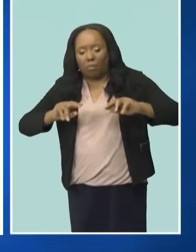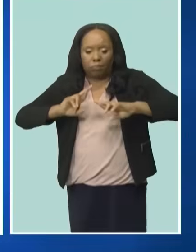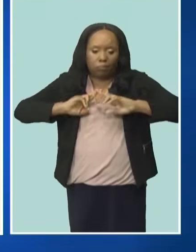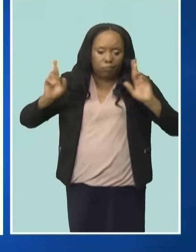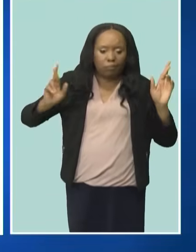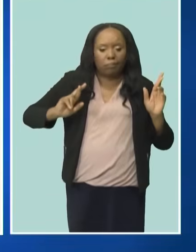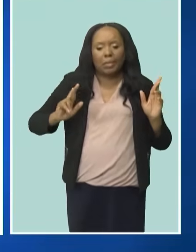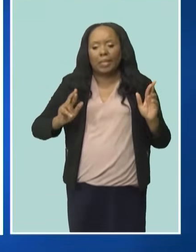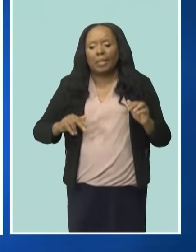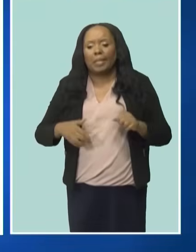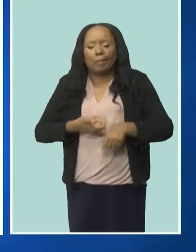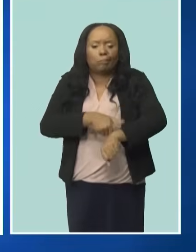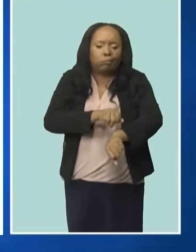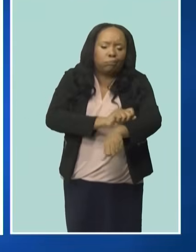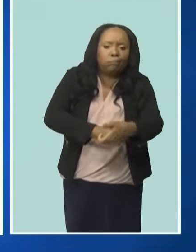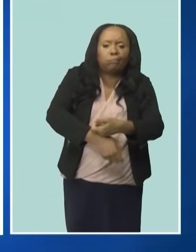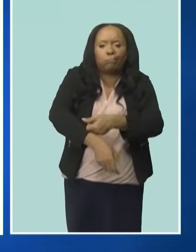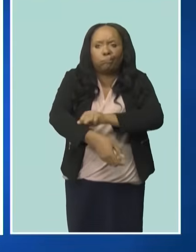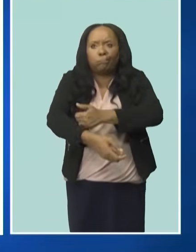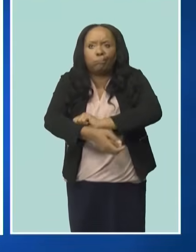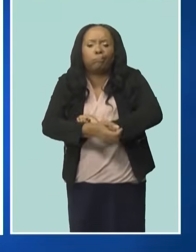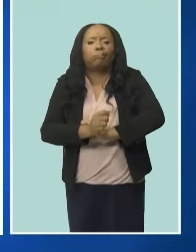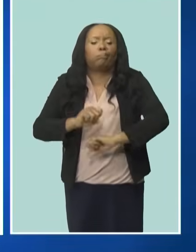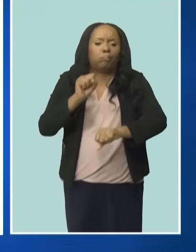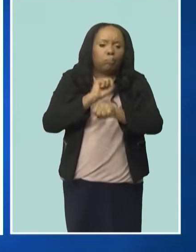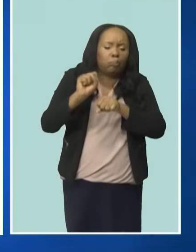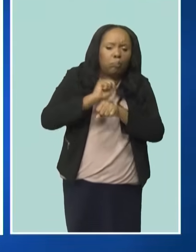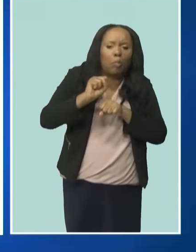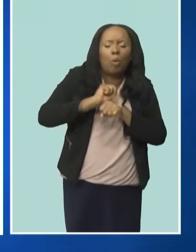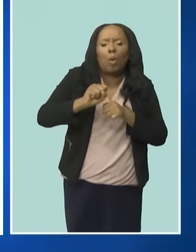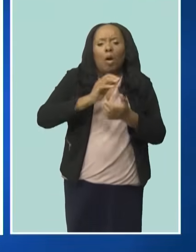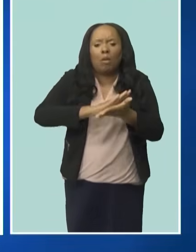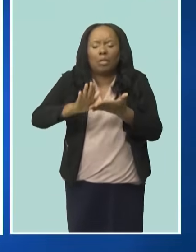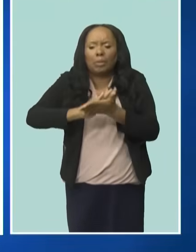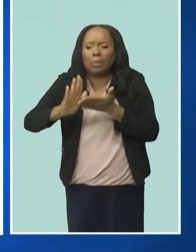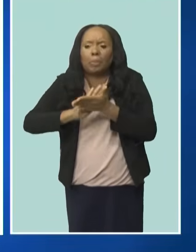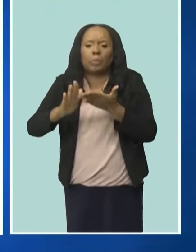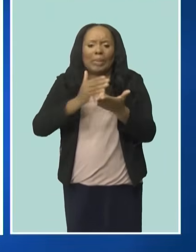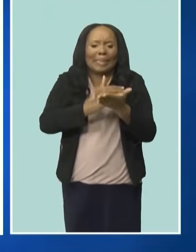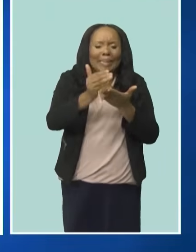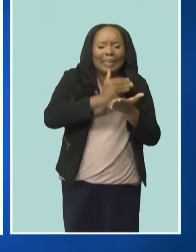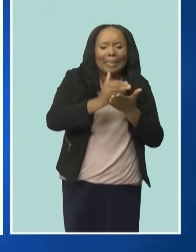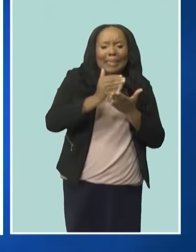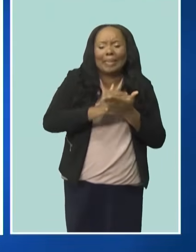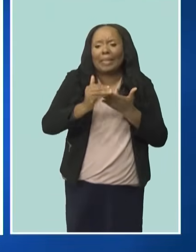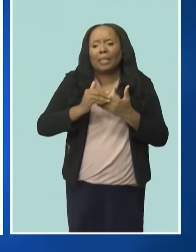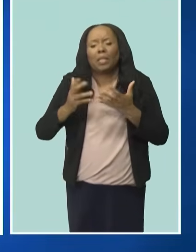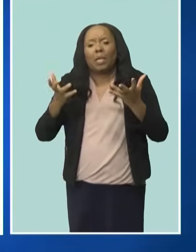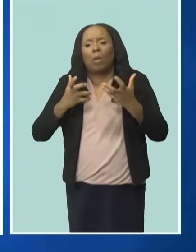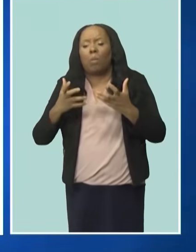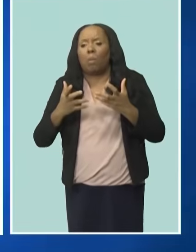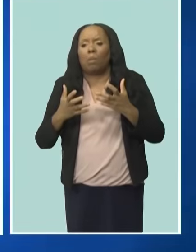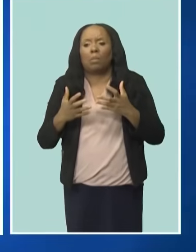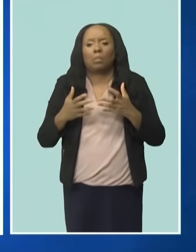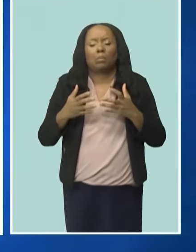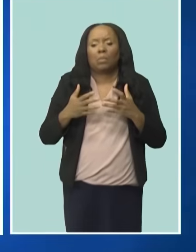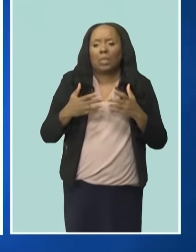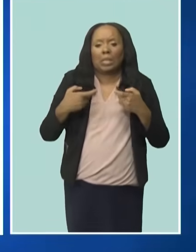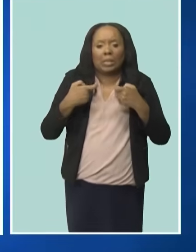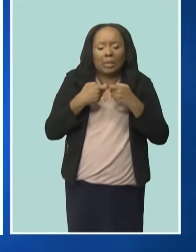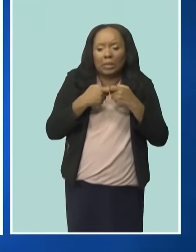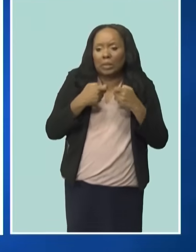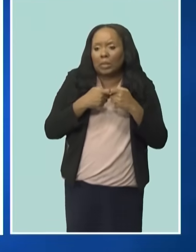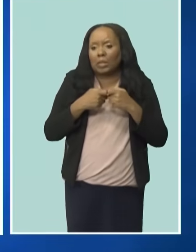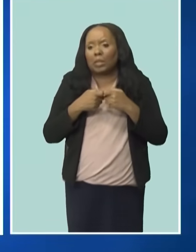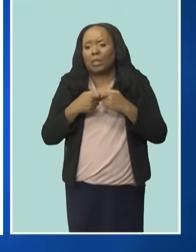to mobilize these areas, get a lot of the restoration done to cell service. Flow has been doing that, Digicel as